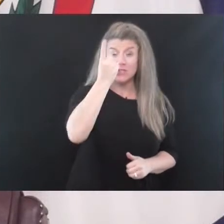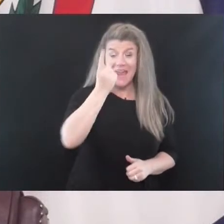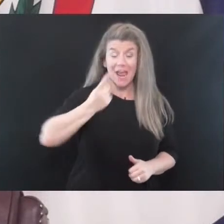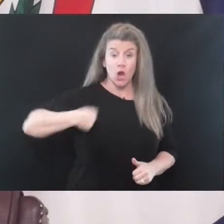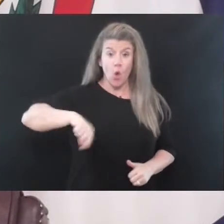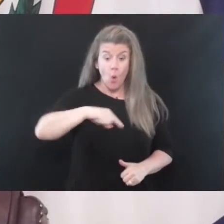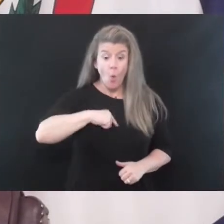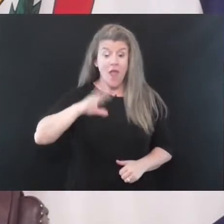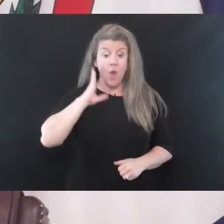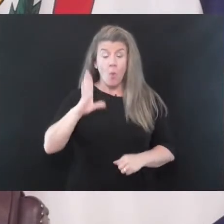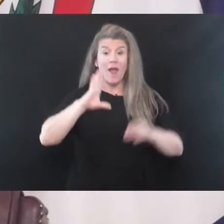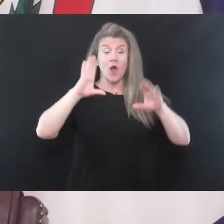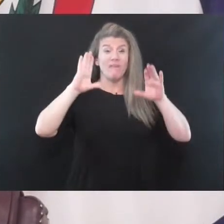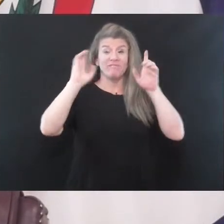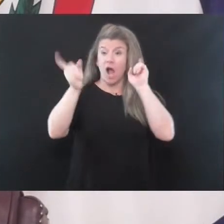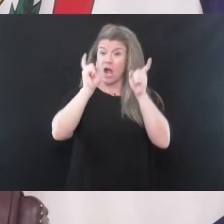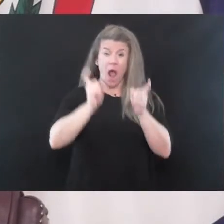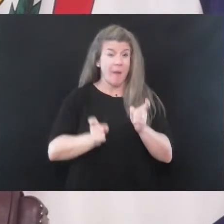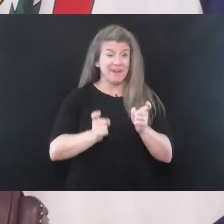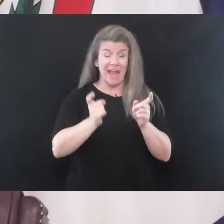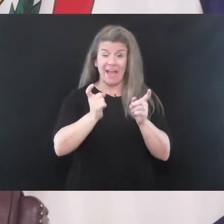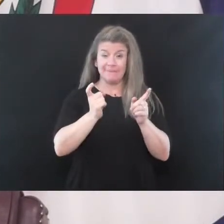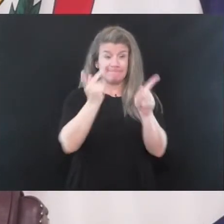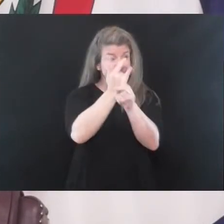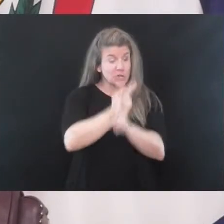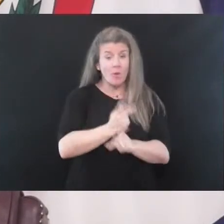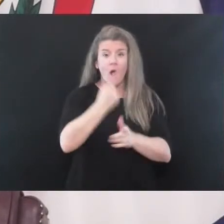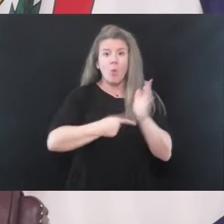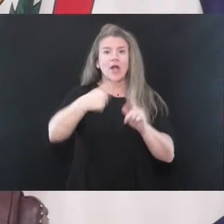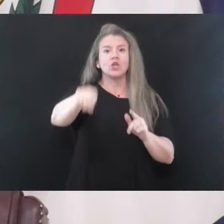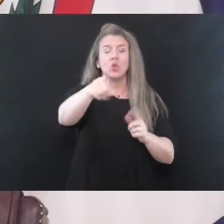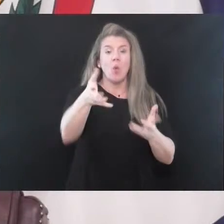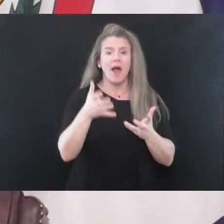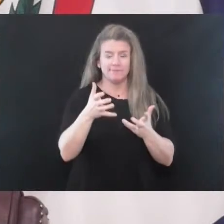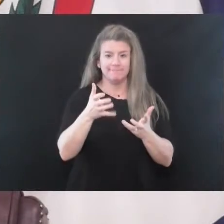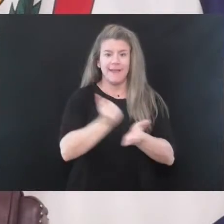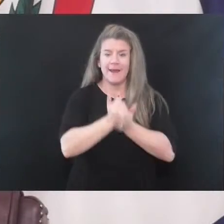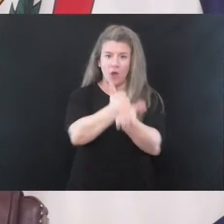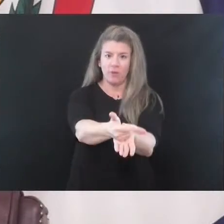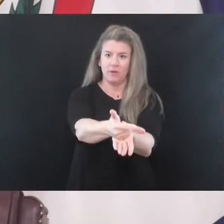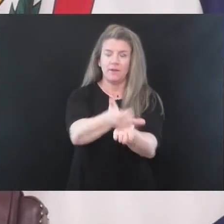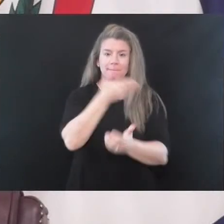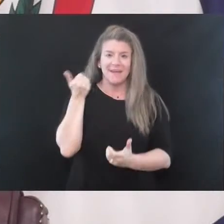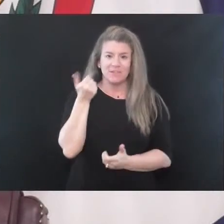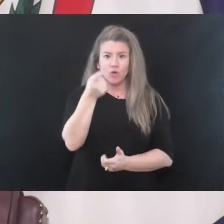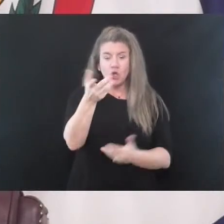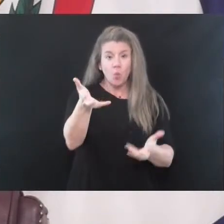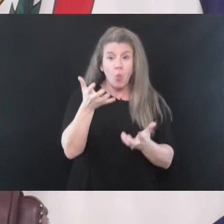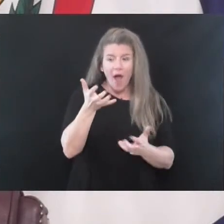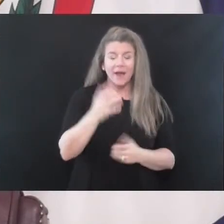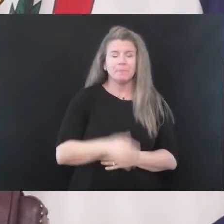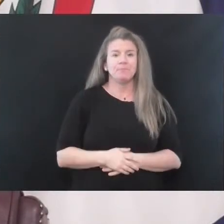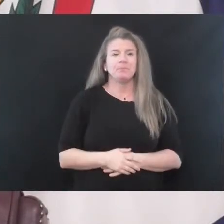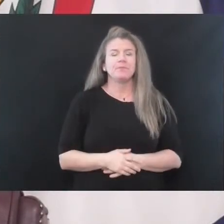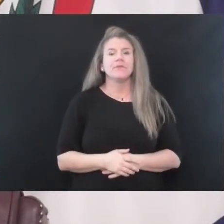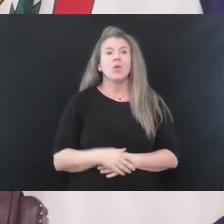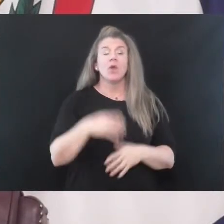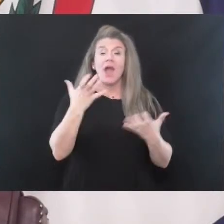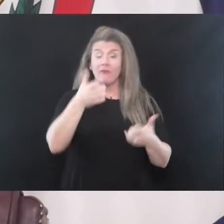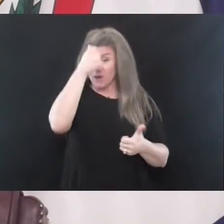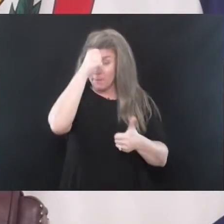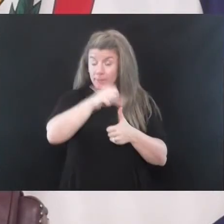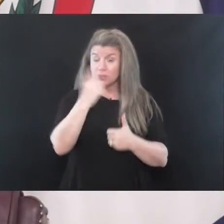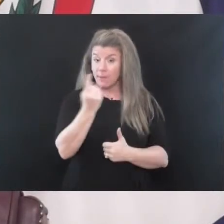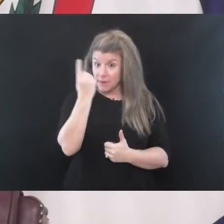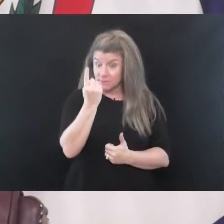going to accommodate our folks and everything in every way. And Now, we've all got to just remember just